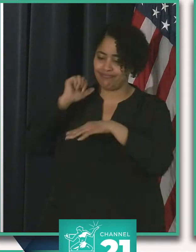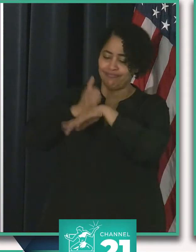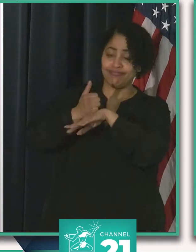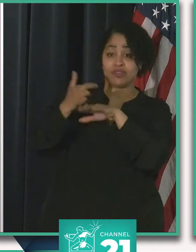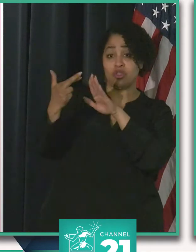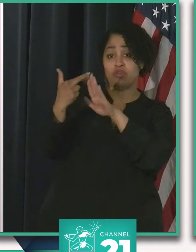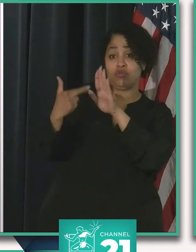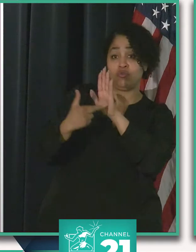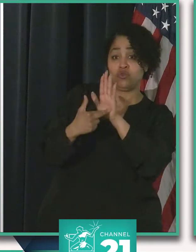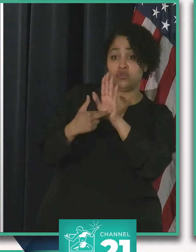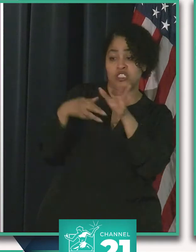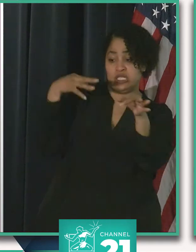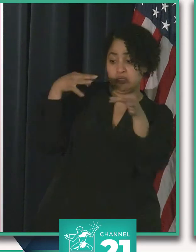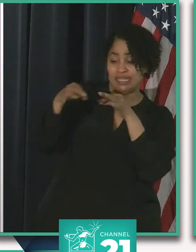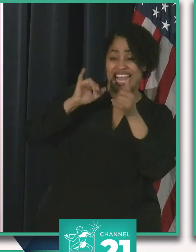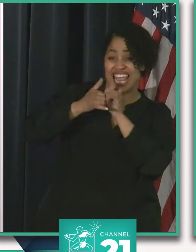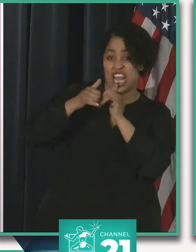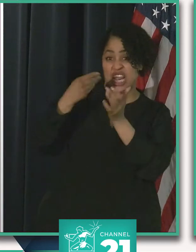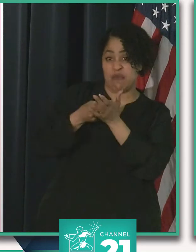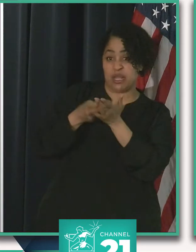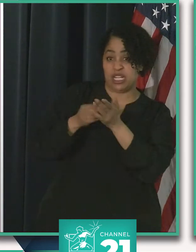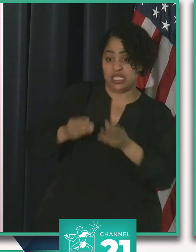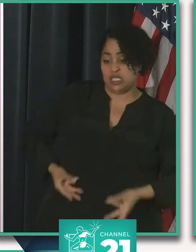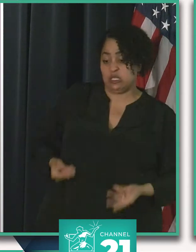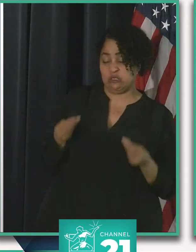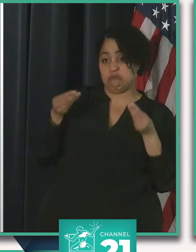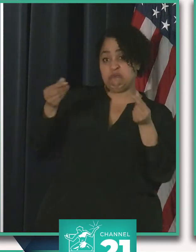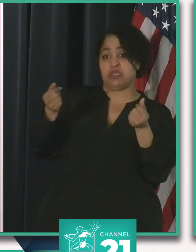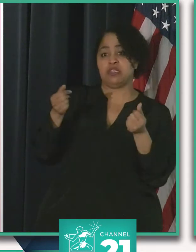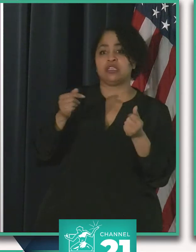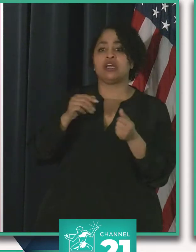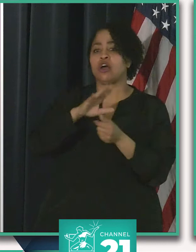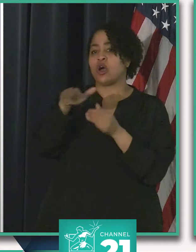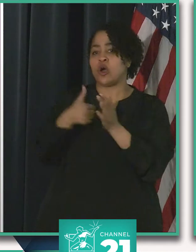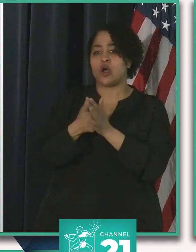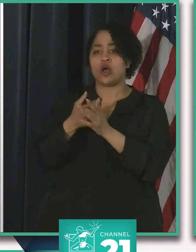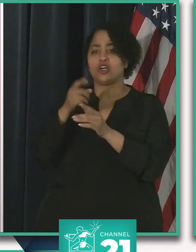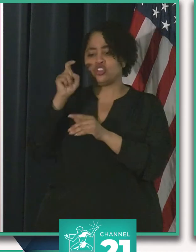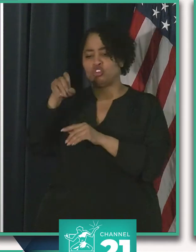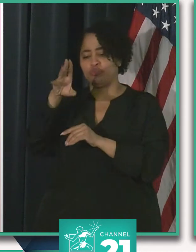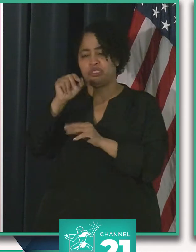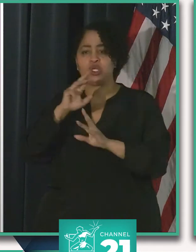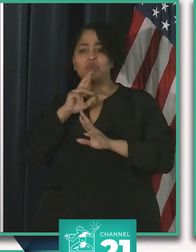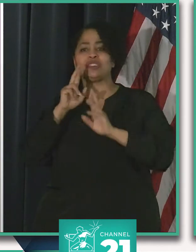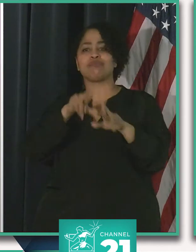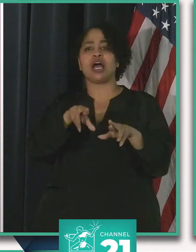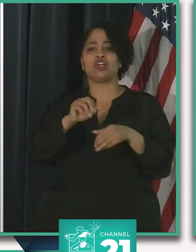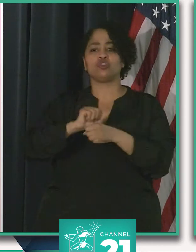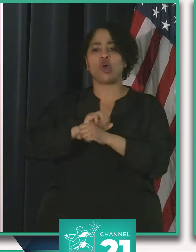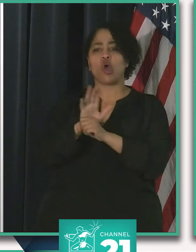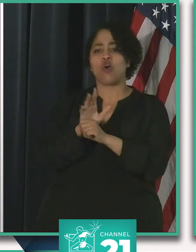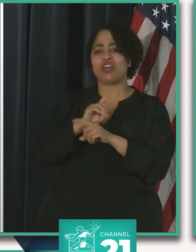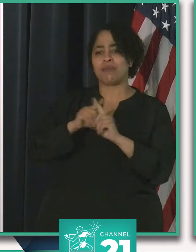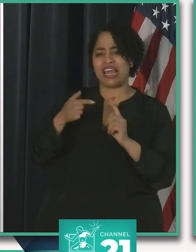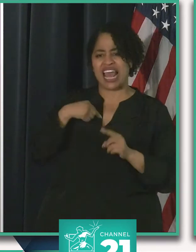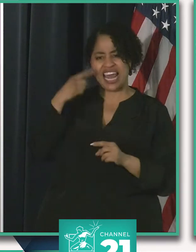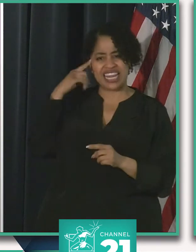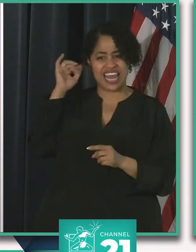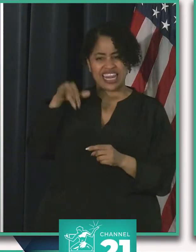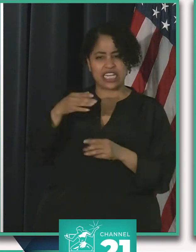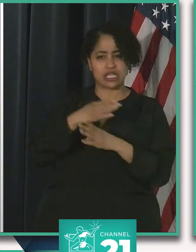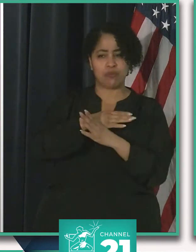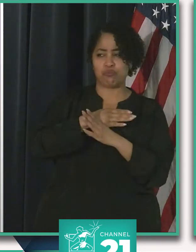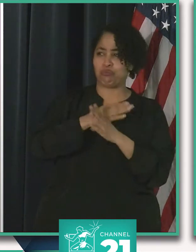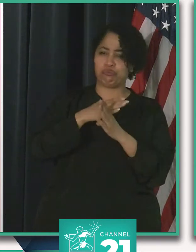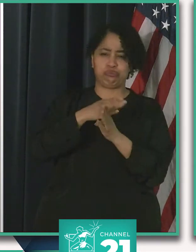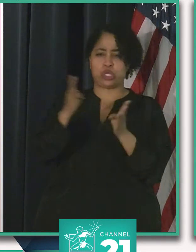regulations to say how we can spend it. It's to be in response to COVID, but I think that may be fairly broad. We're